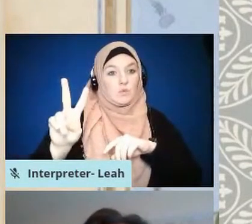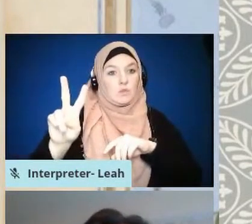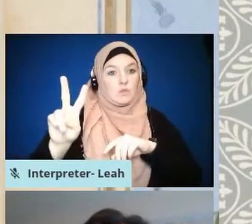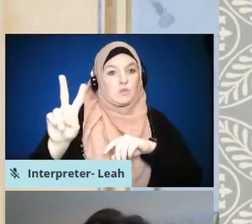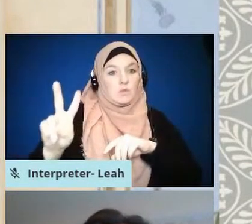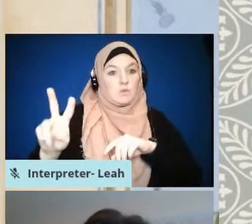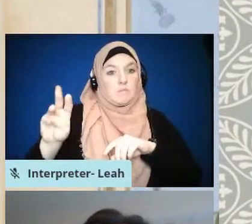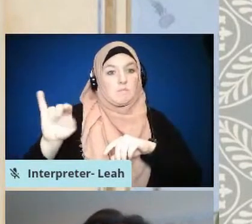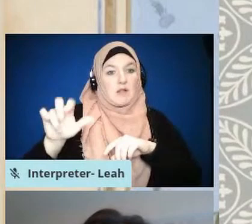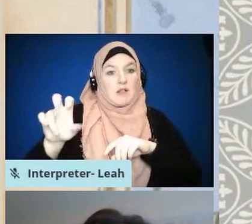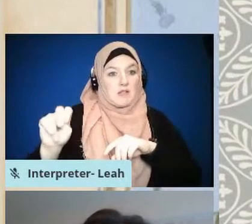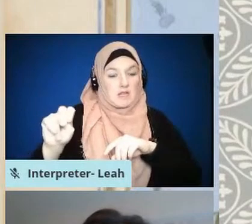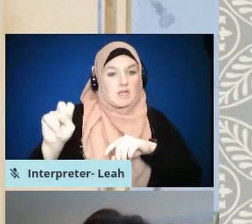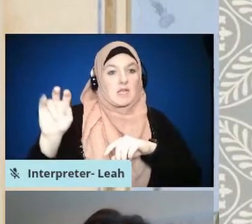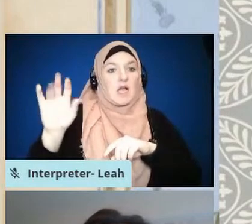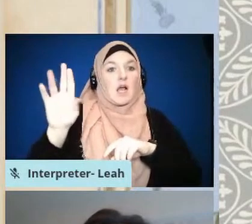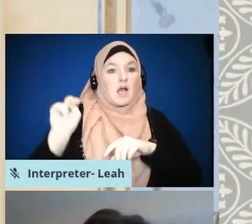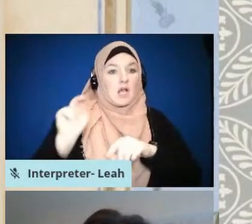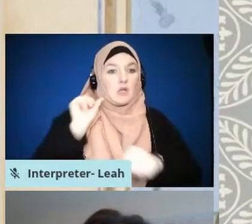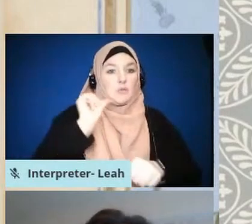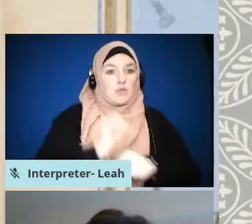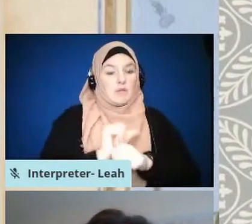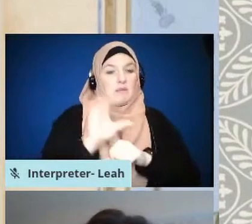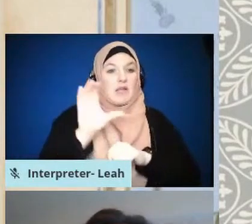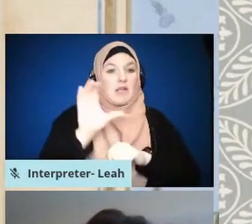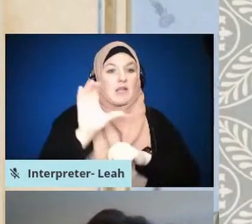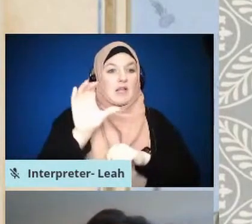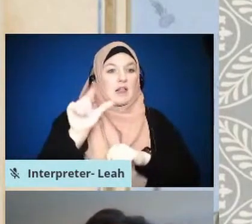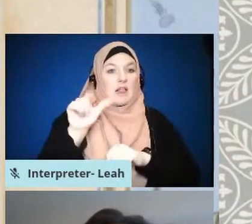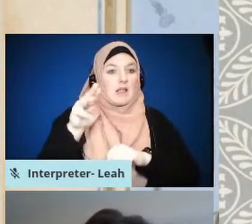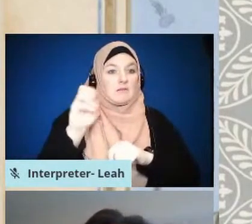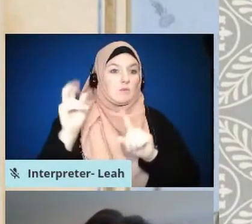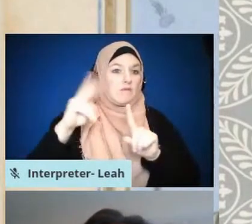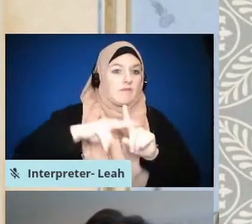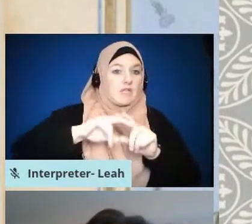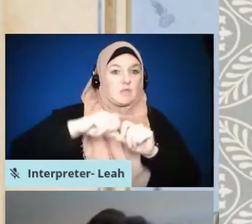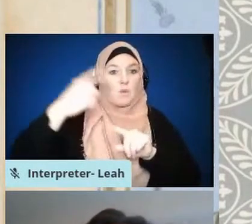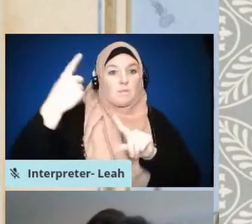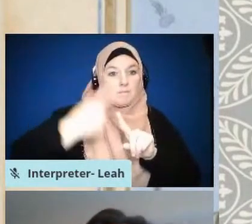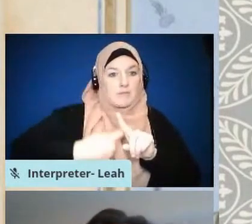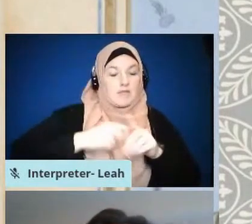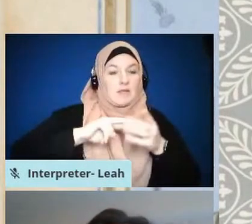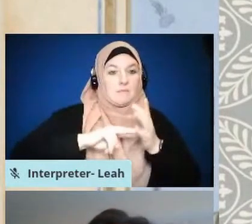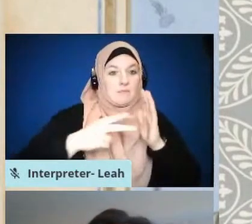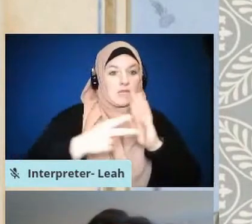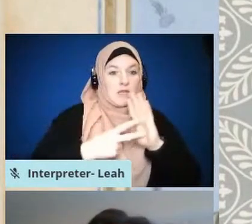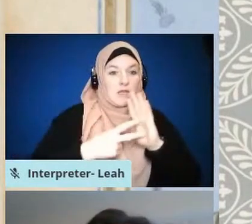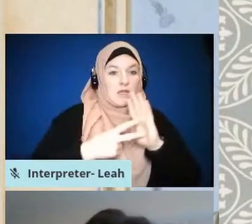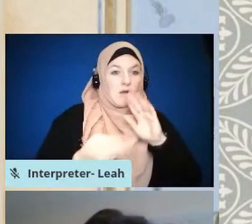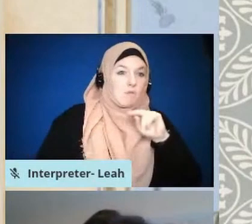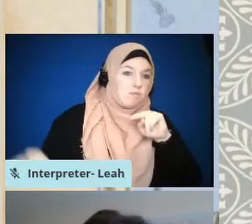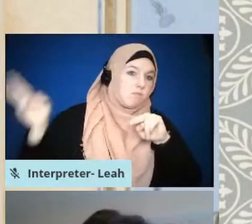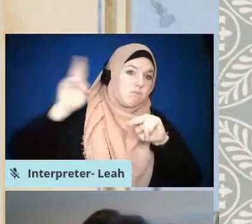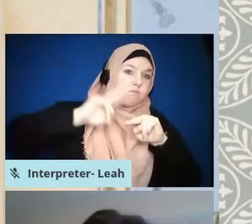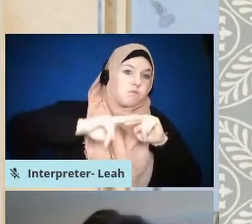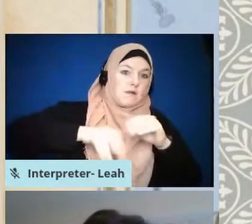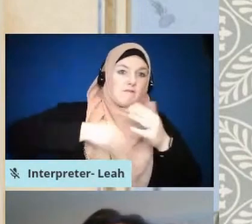million unemployment claims were filed in 1 month, which means there's an increased financial